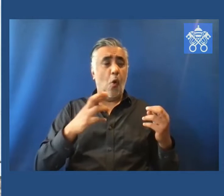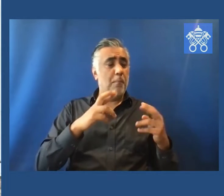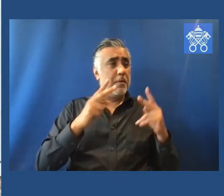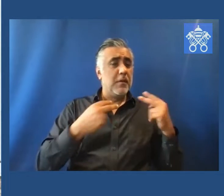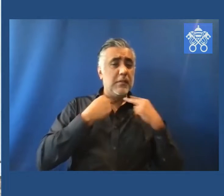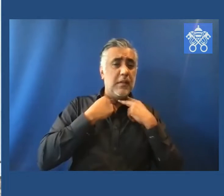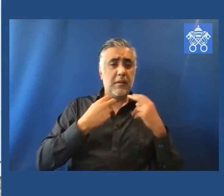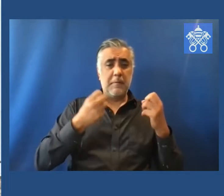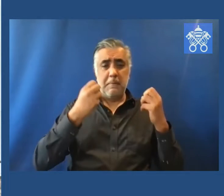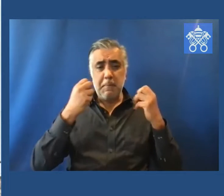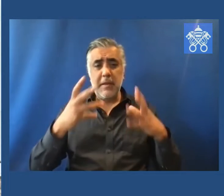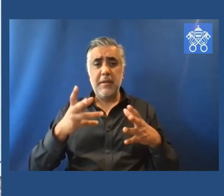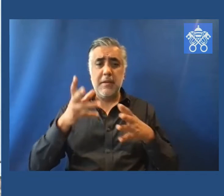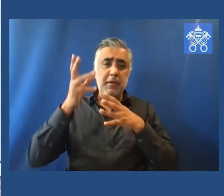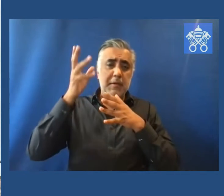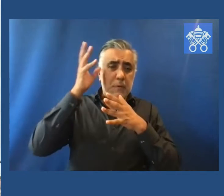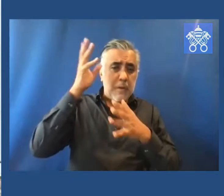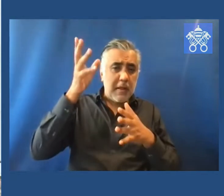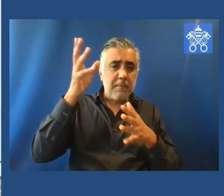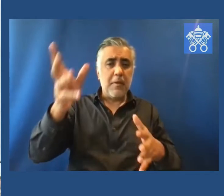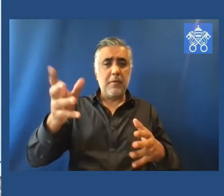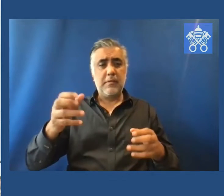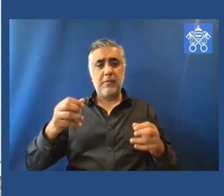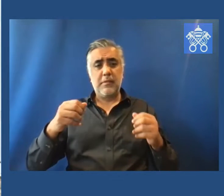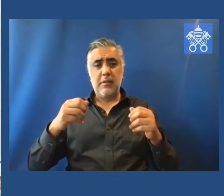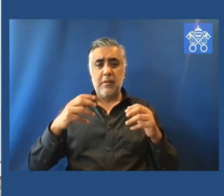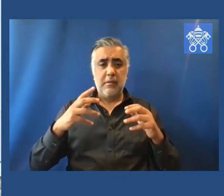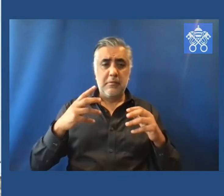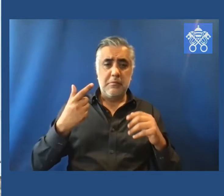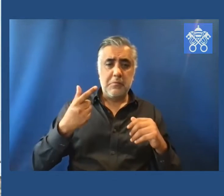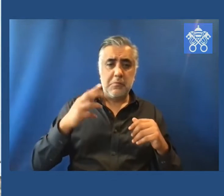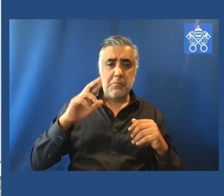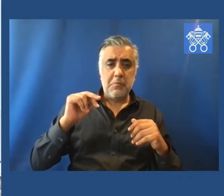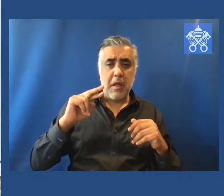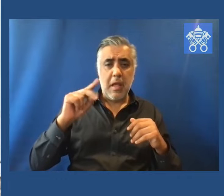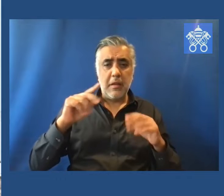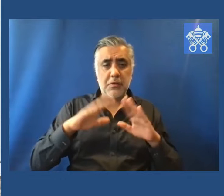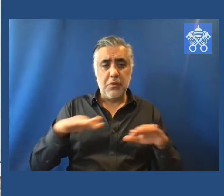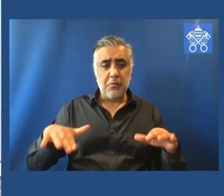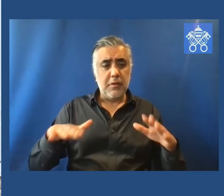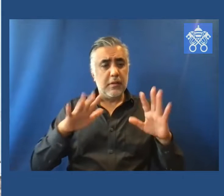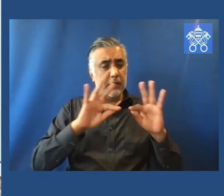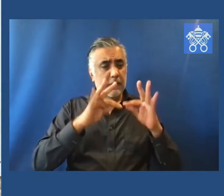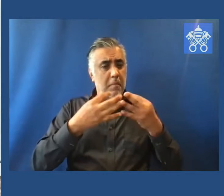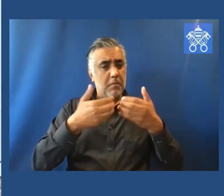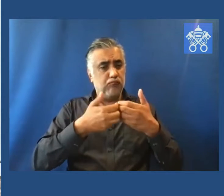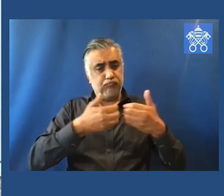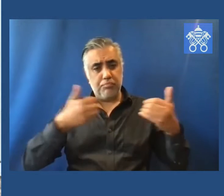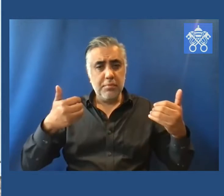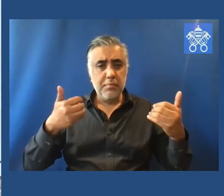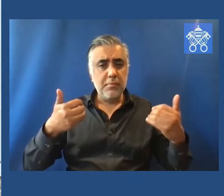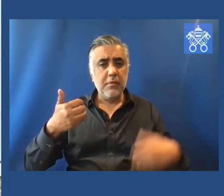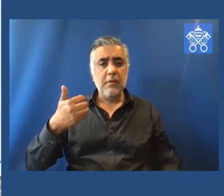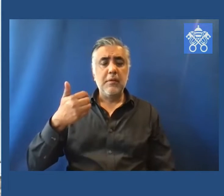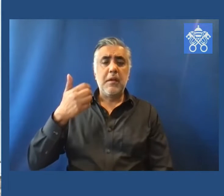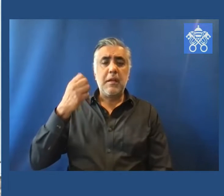do not even have the possibility to leave. Many grandparents and grandchildren who